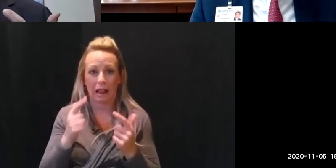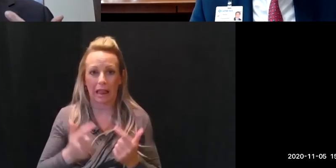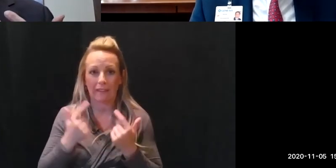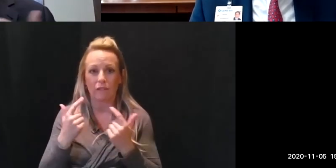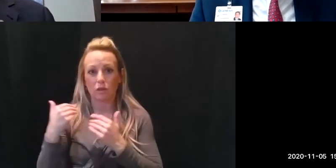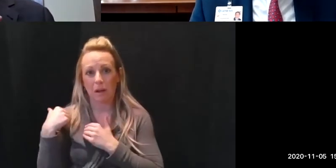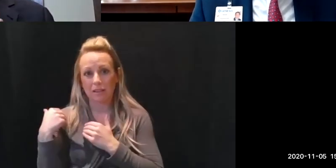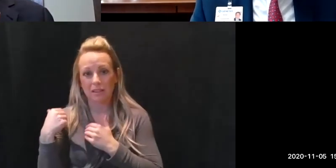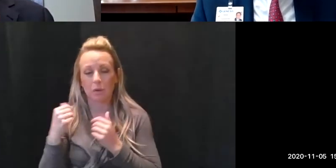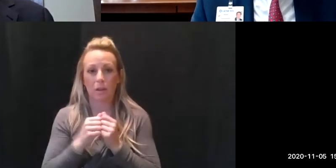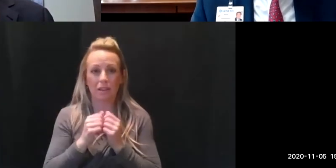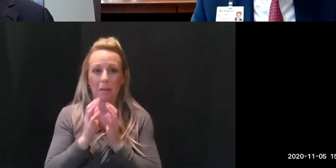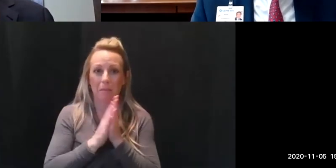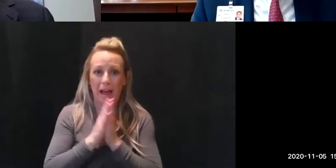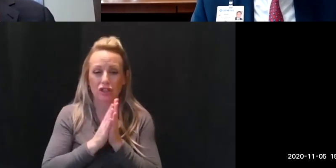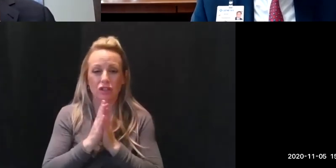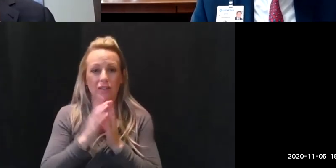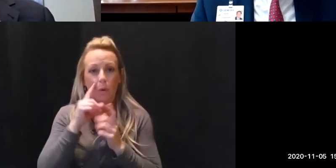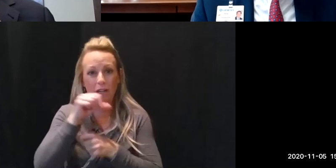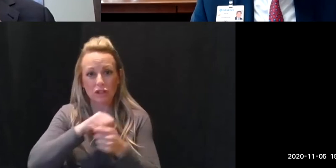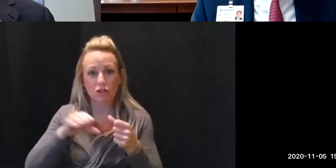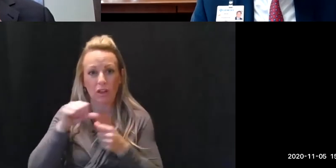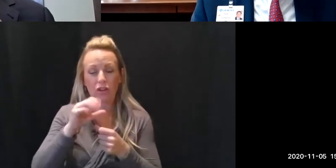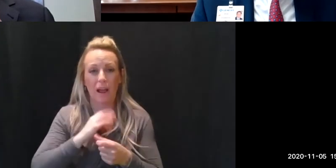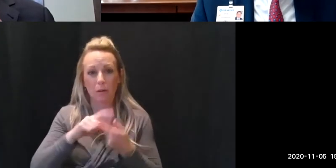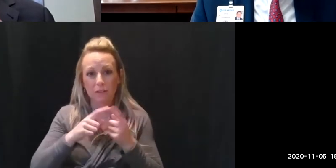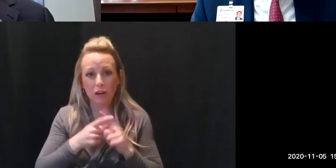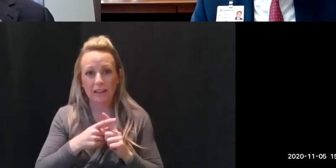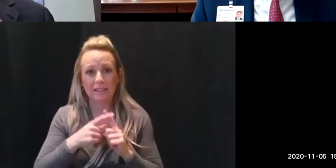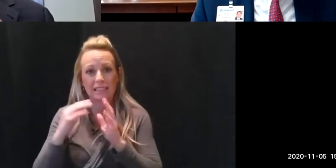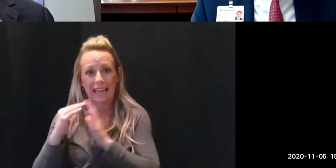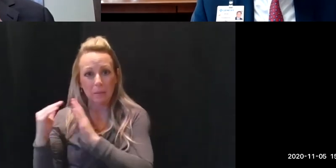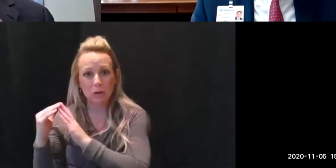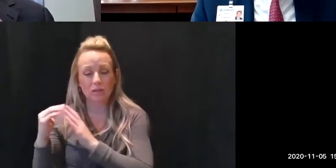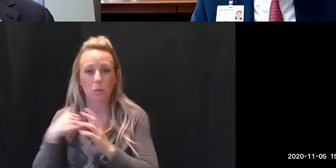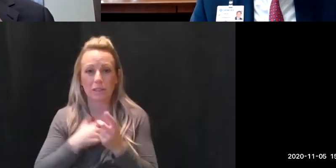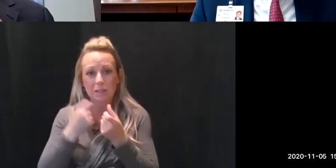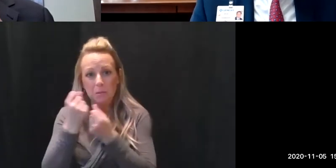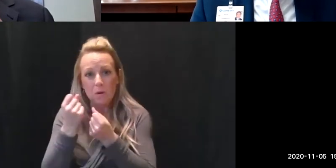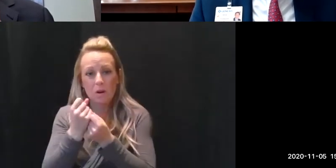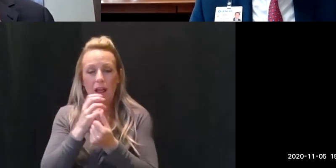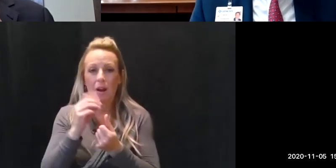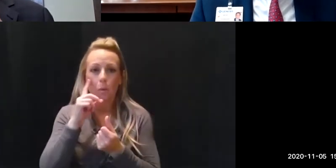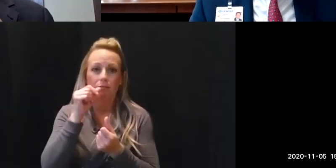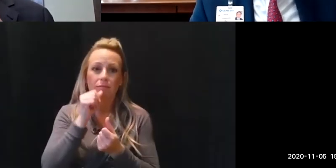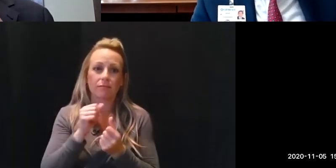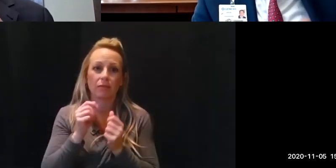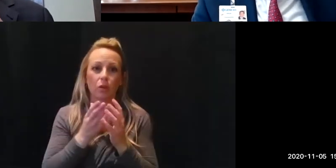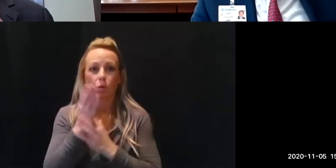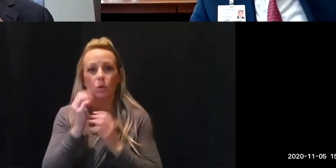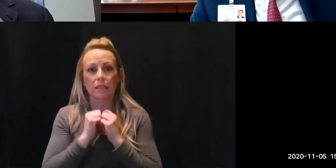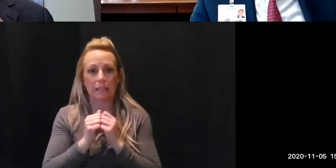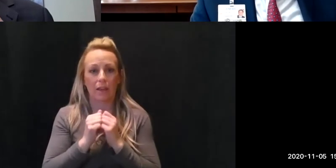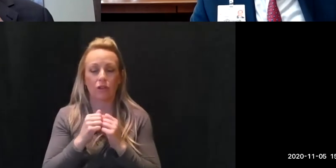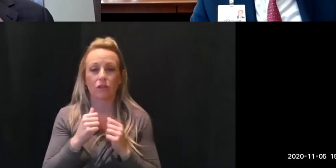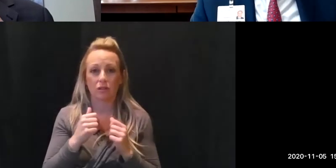passion for each other as our neighbor and our friends, that we have got each other's back, and we will get through this together. So I'm with Doug.